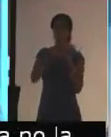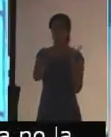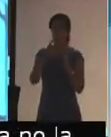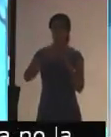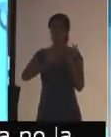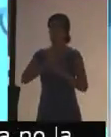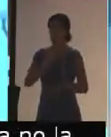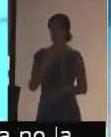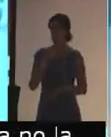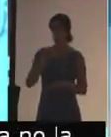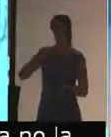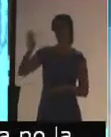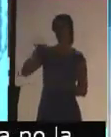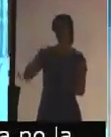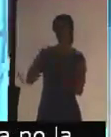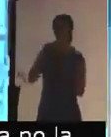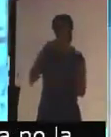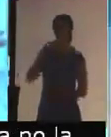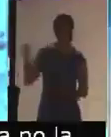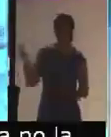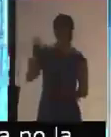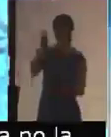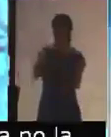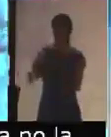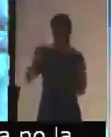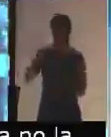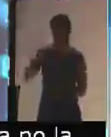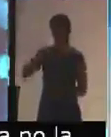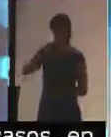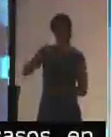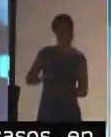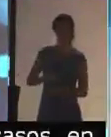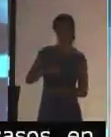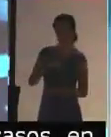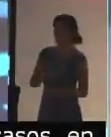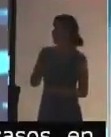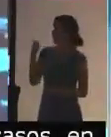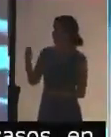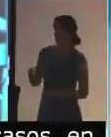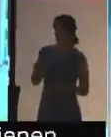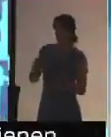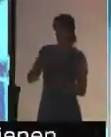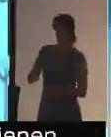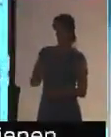is not totally supporting them. But in other examples, we have people that have less